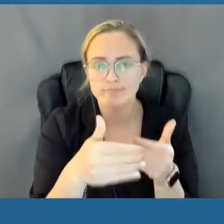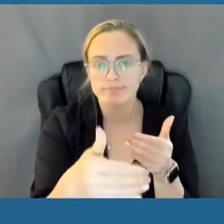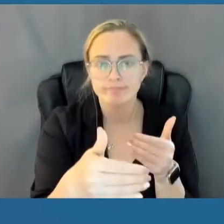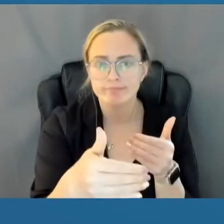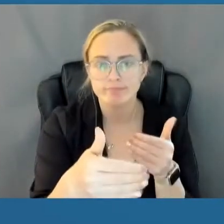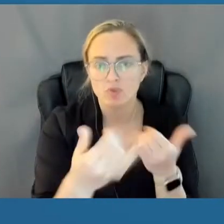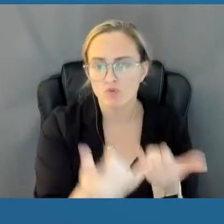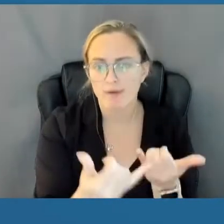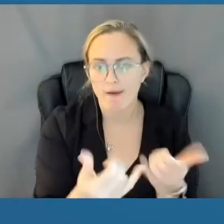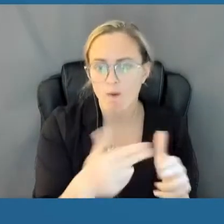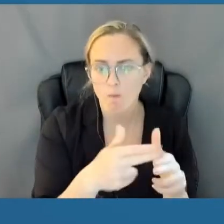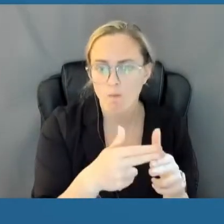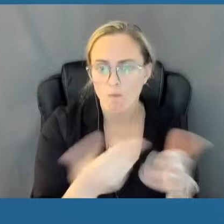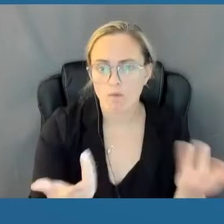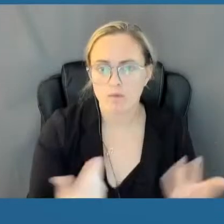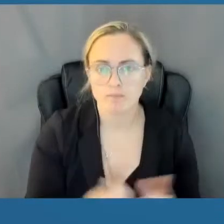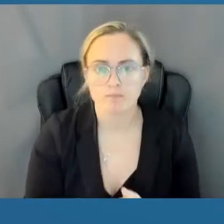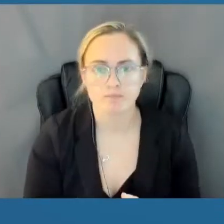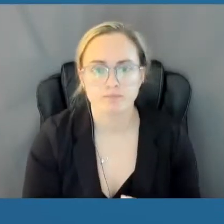meantime?